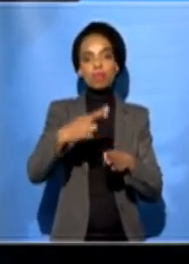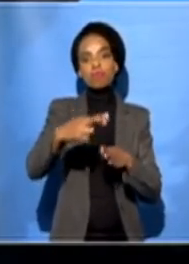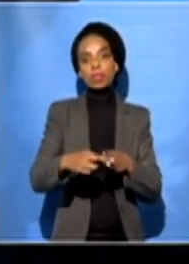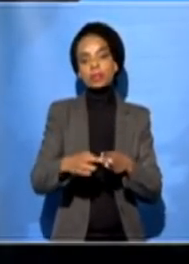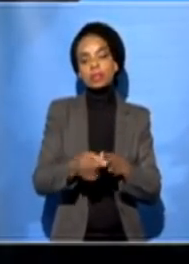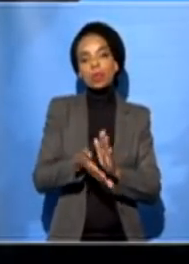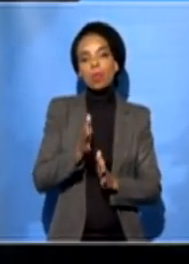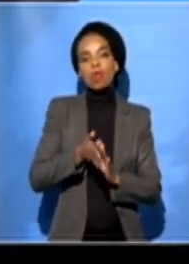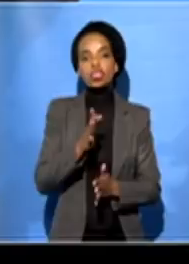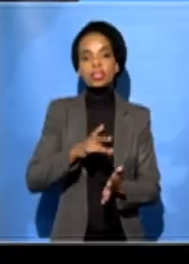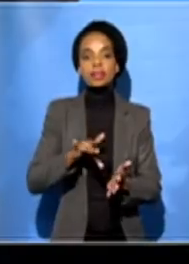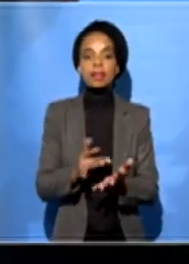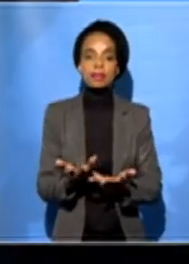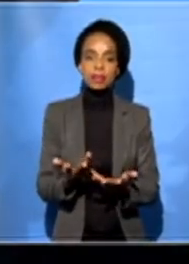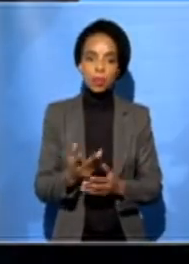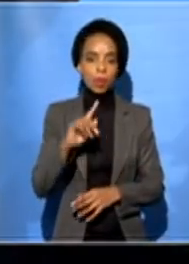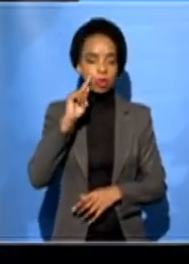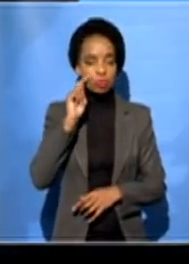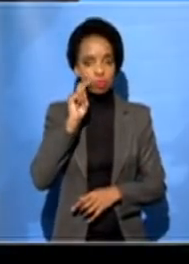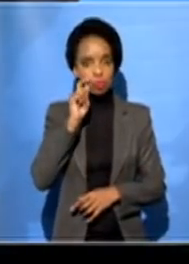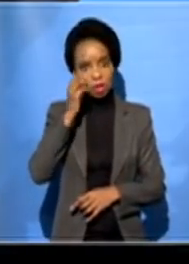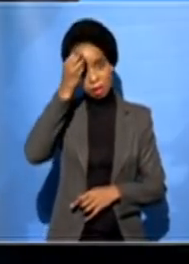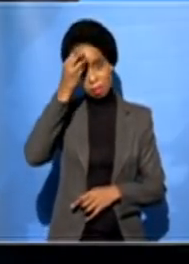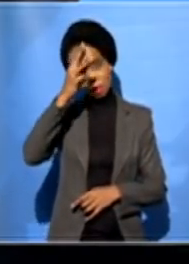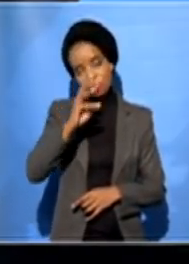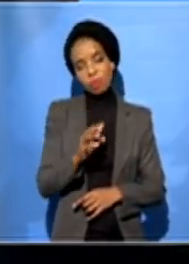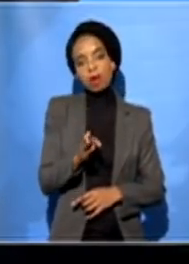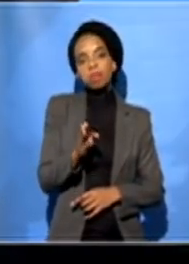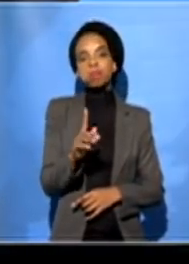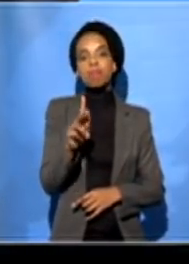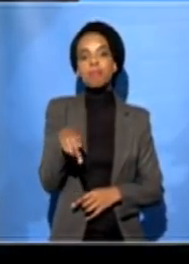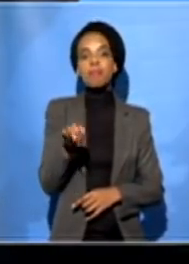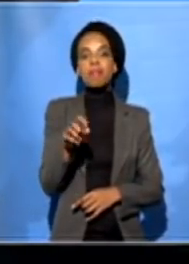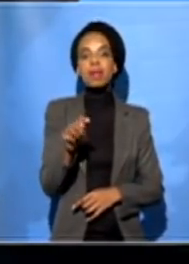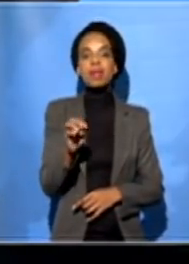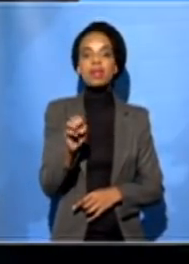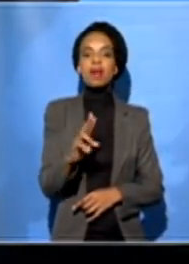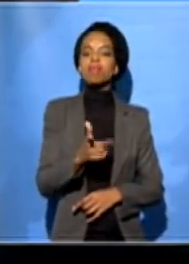Centre in Tshwane. Peter Ndoro, my colleague, is there. Peter, what is happening at the Rock?